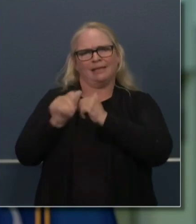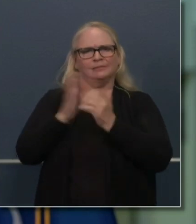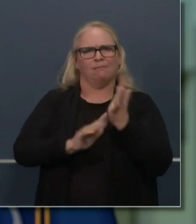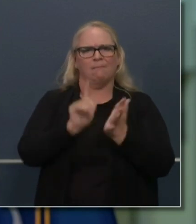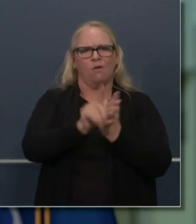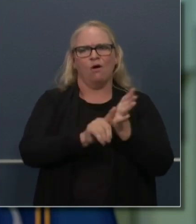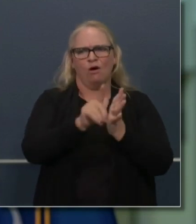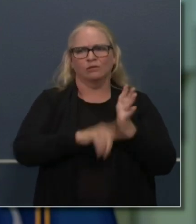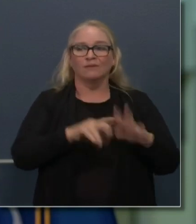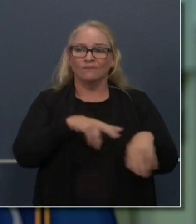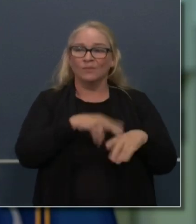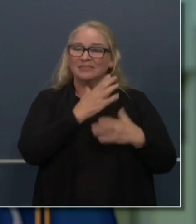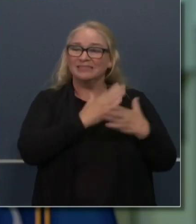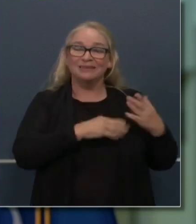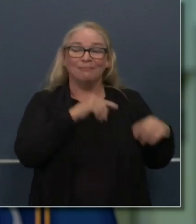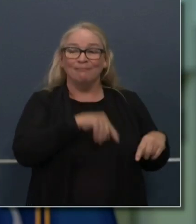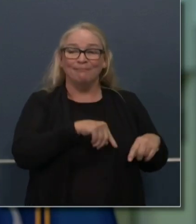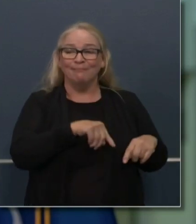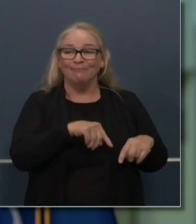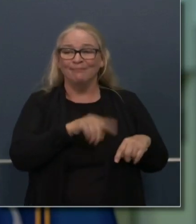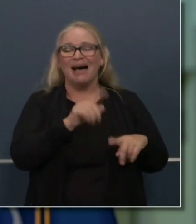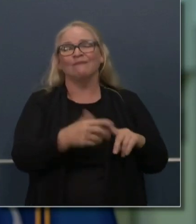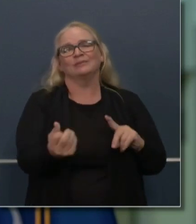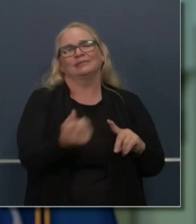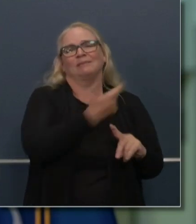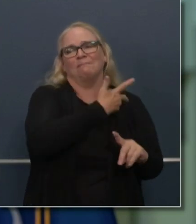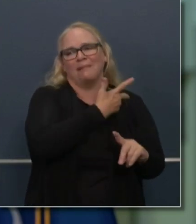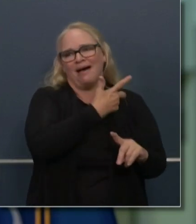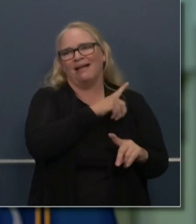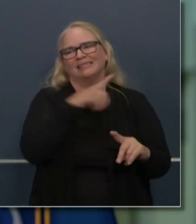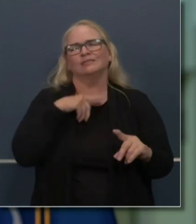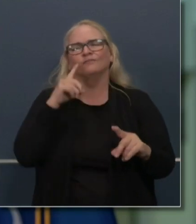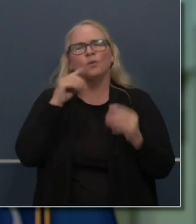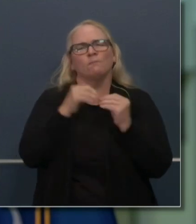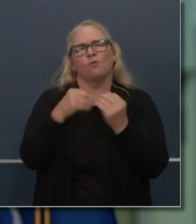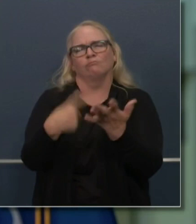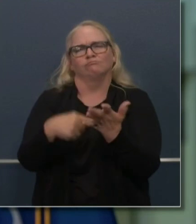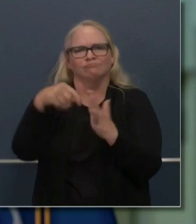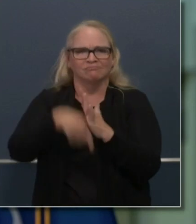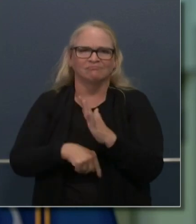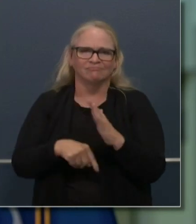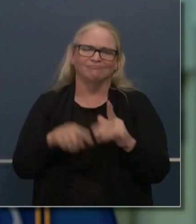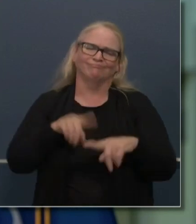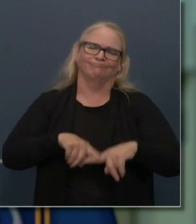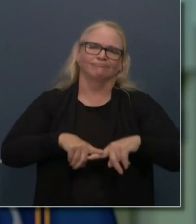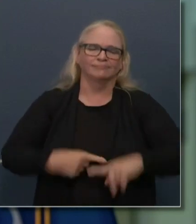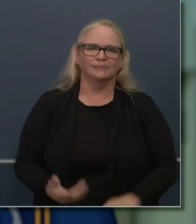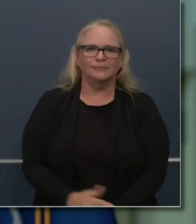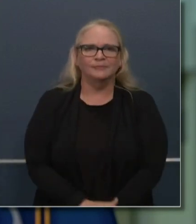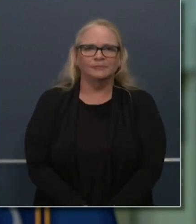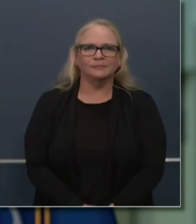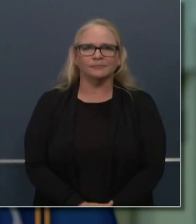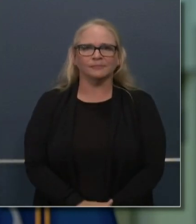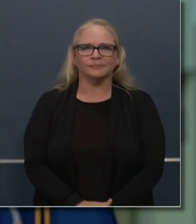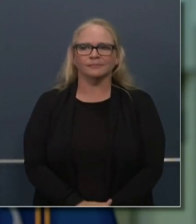to send them back for reconsideration. Kim Tobin, NBC4.